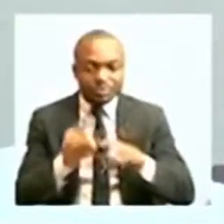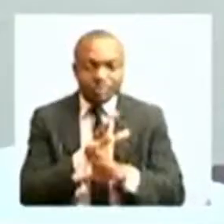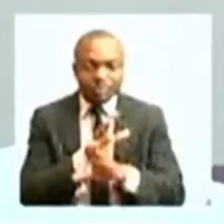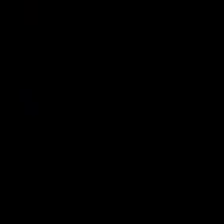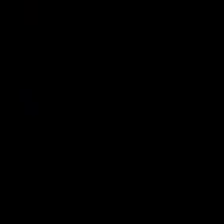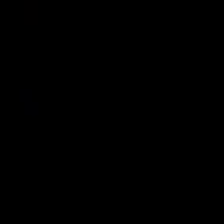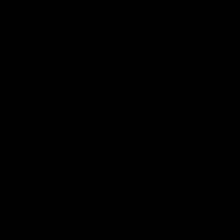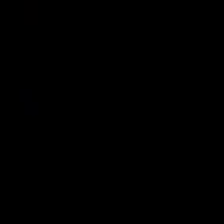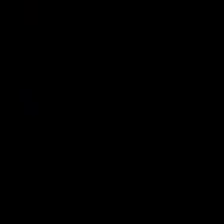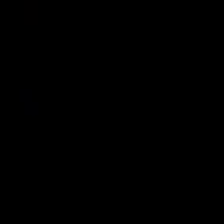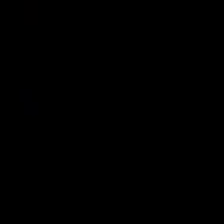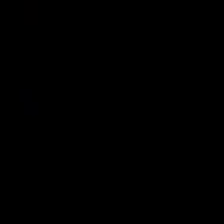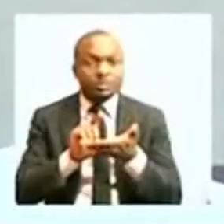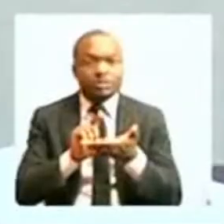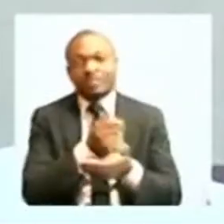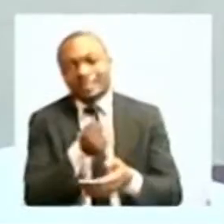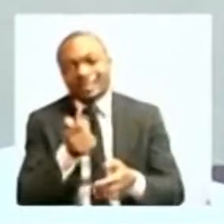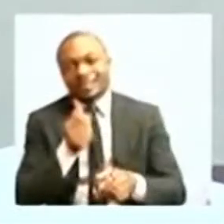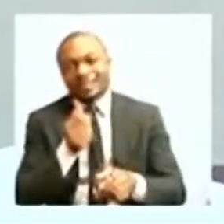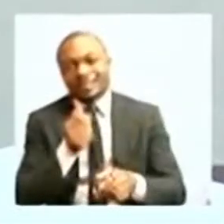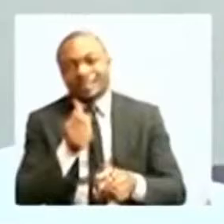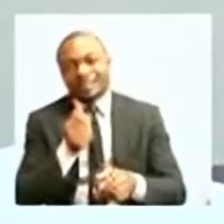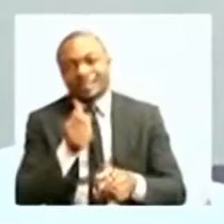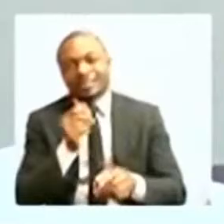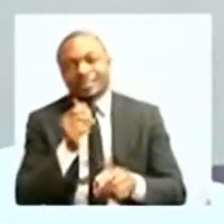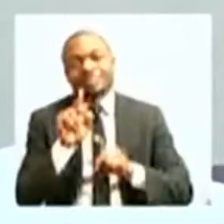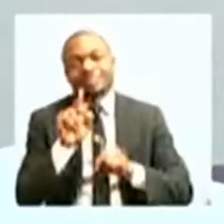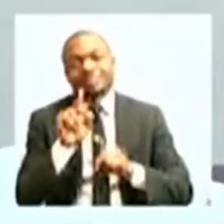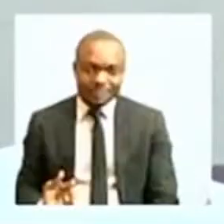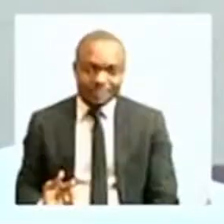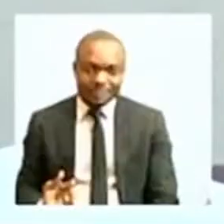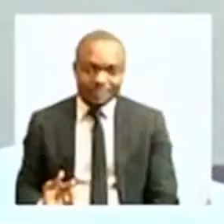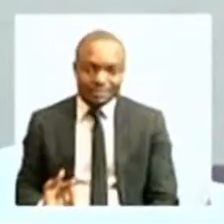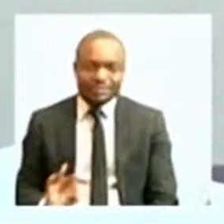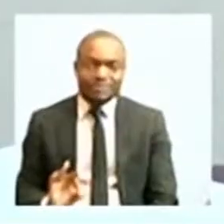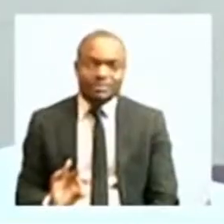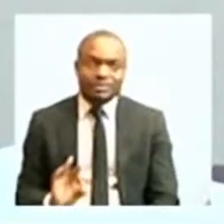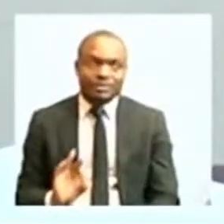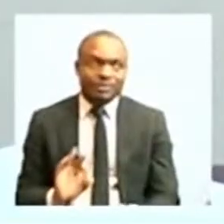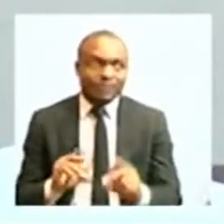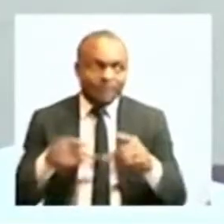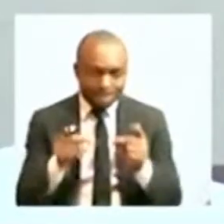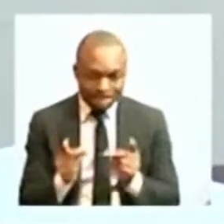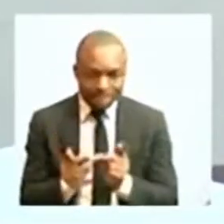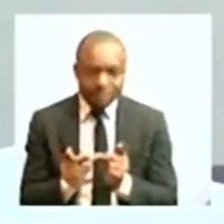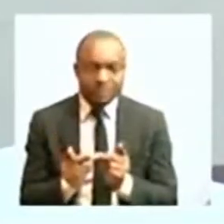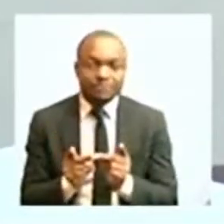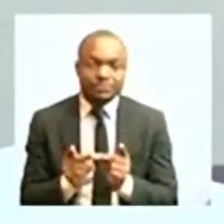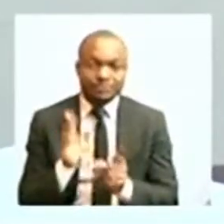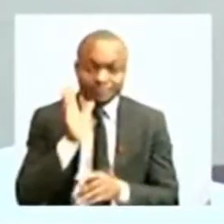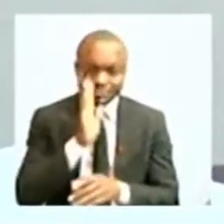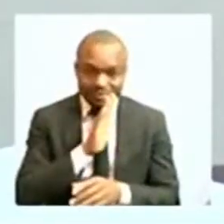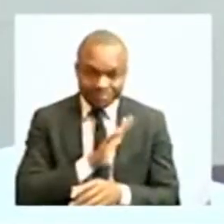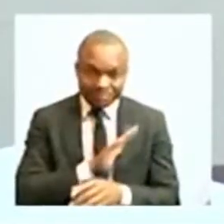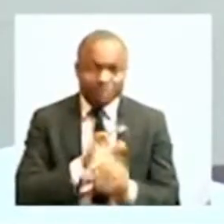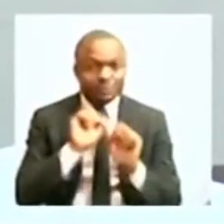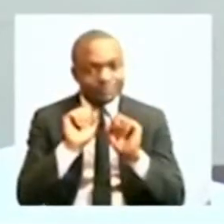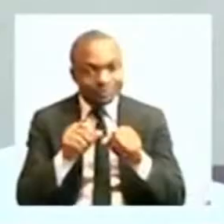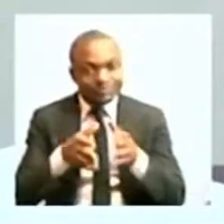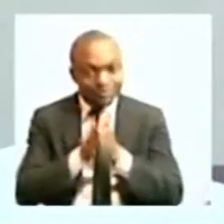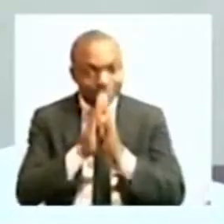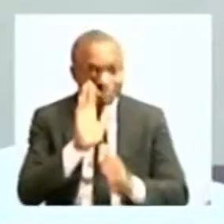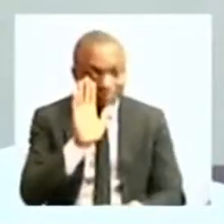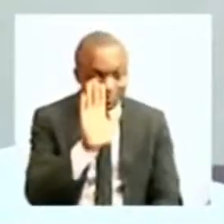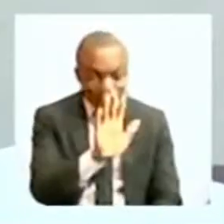but loans, so that others also can. That is the position that we had on the loans. I think we have done enough. You can ask